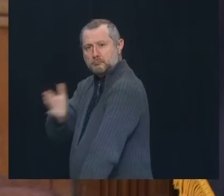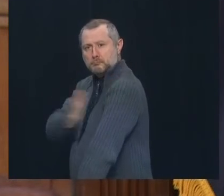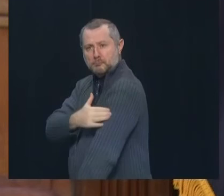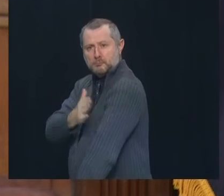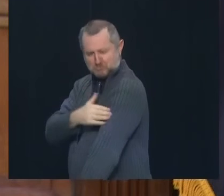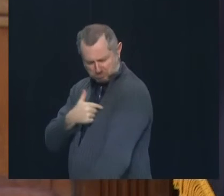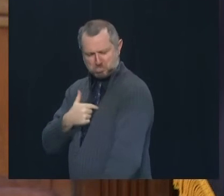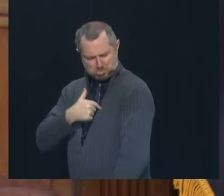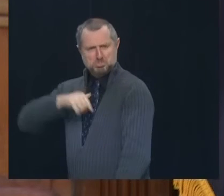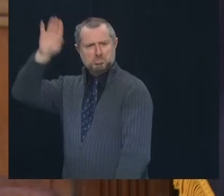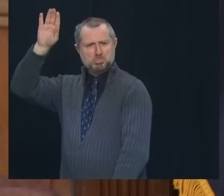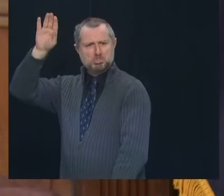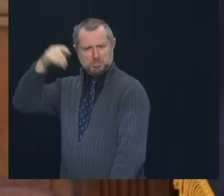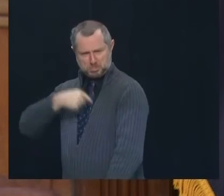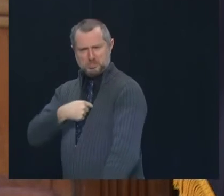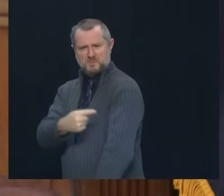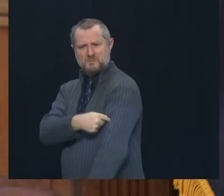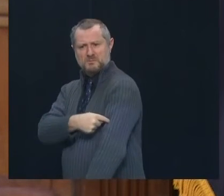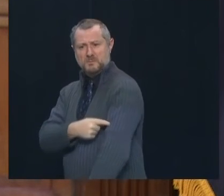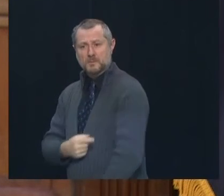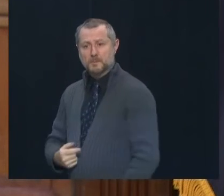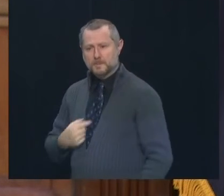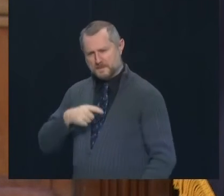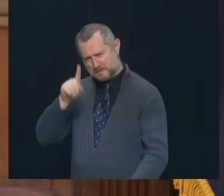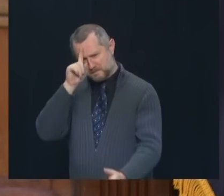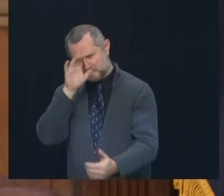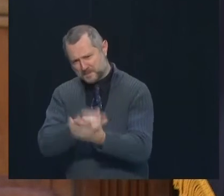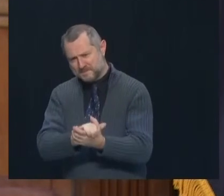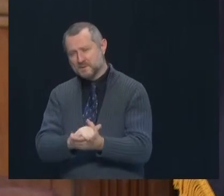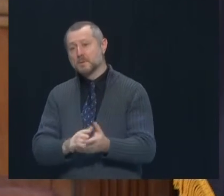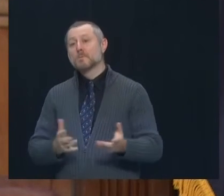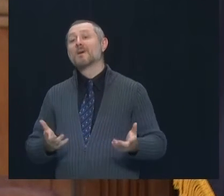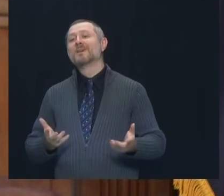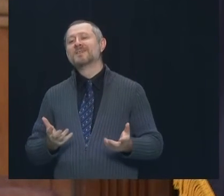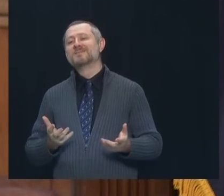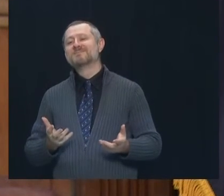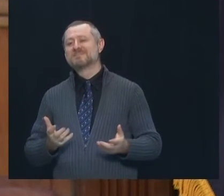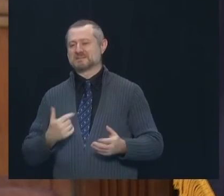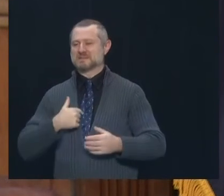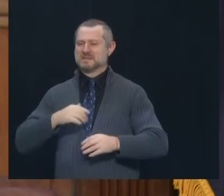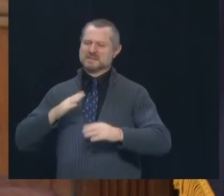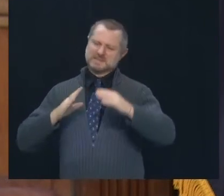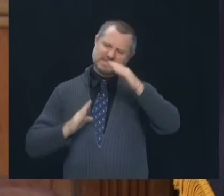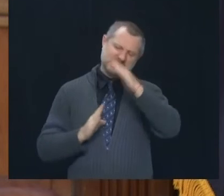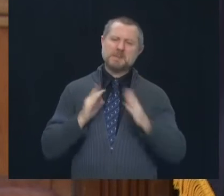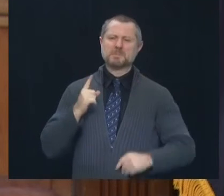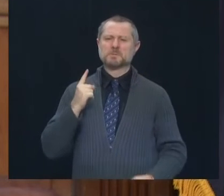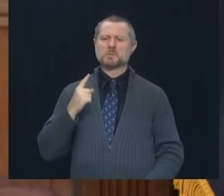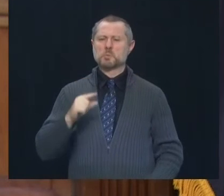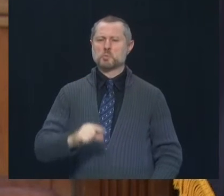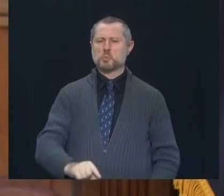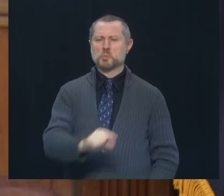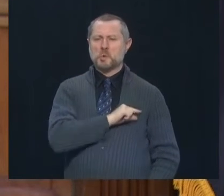We have, I believe, a top quality team.